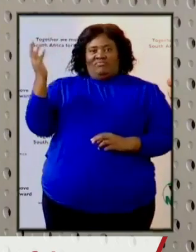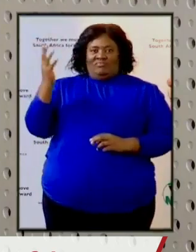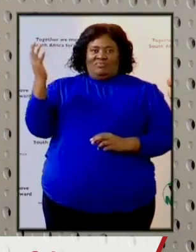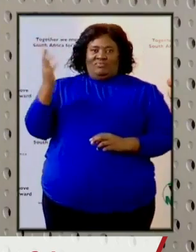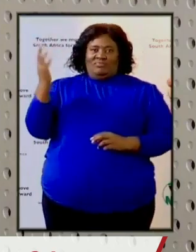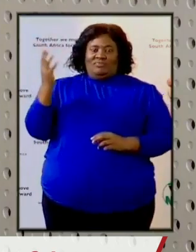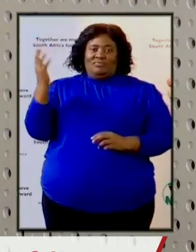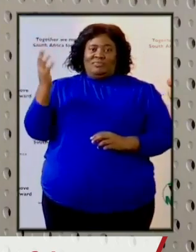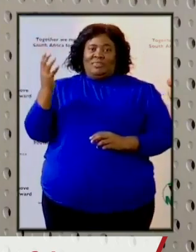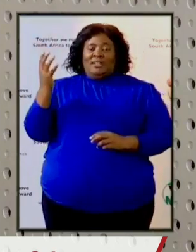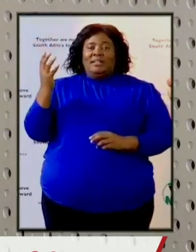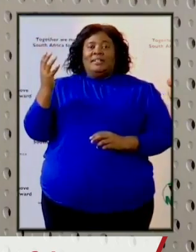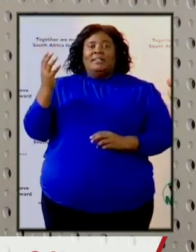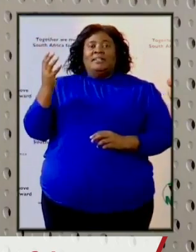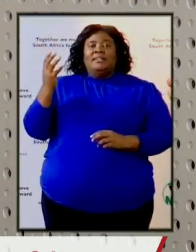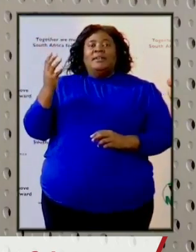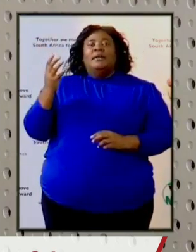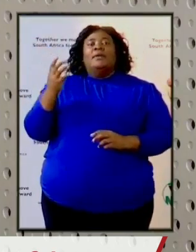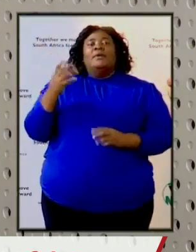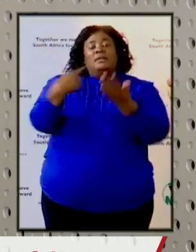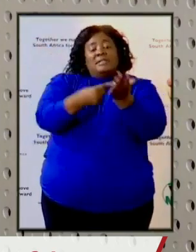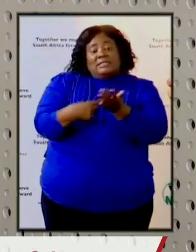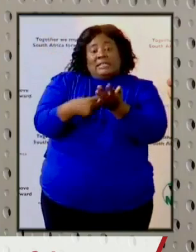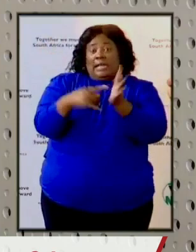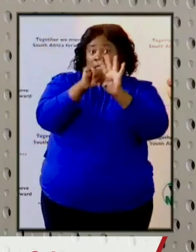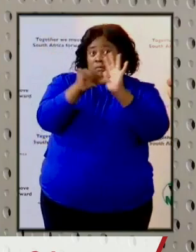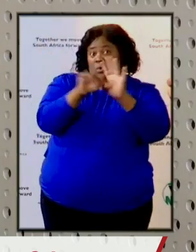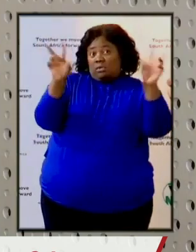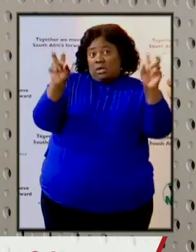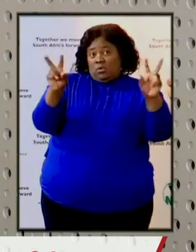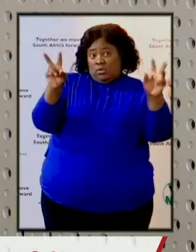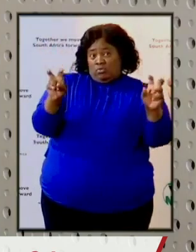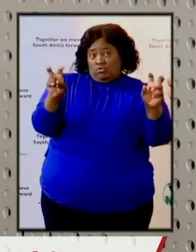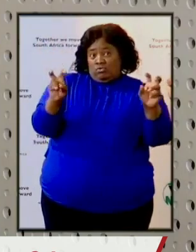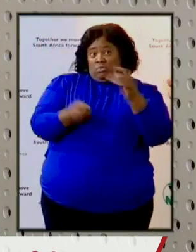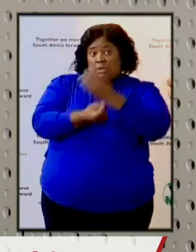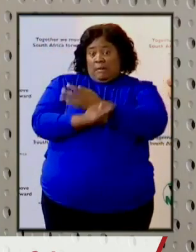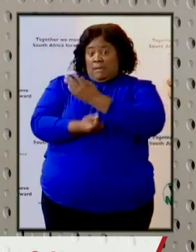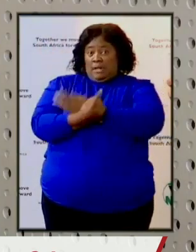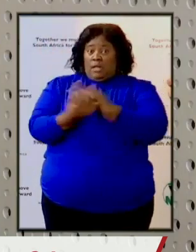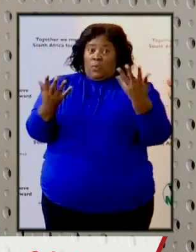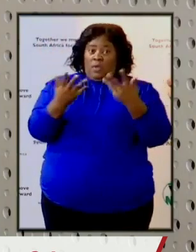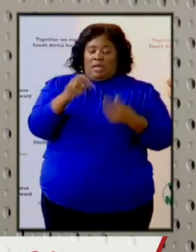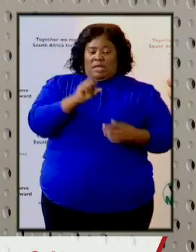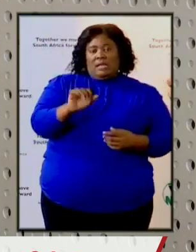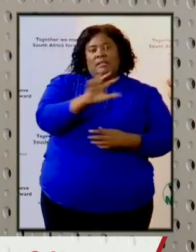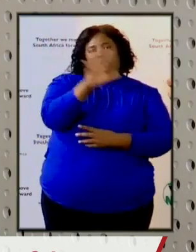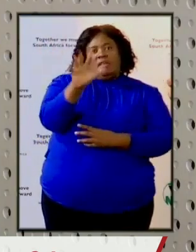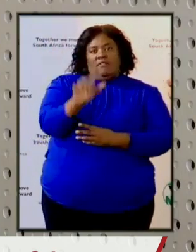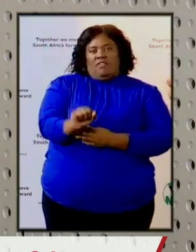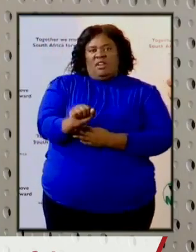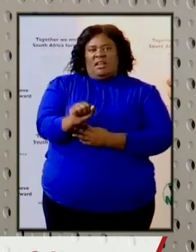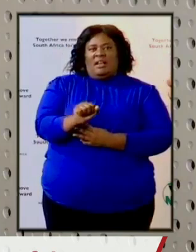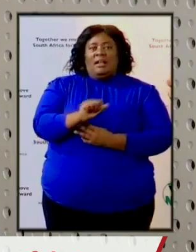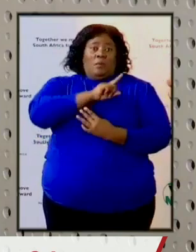to speak to very important matters that confront the country as a consequence of COVID.